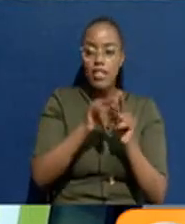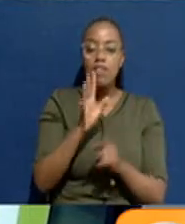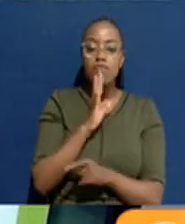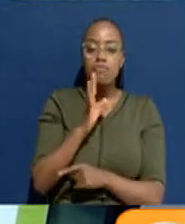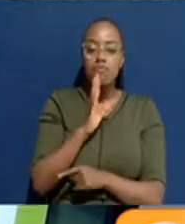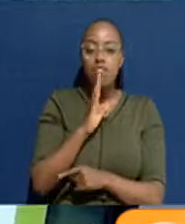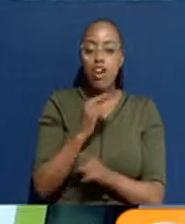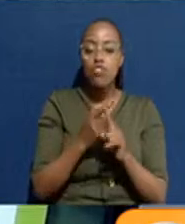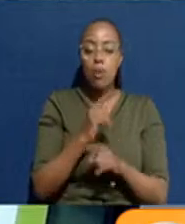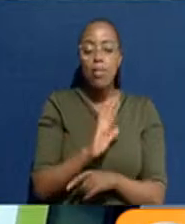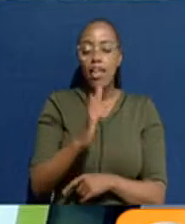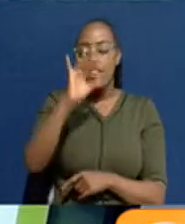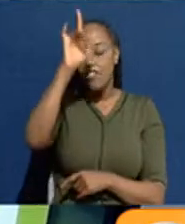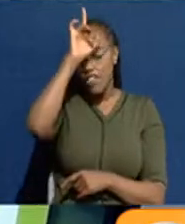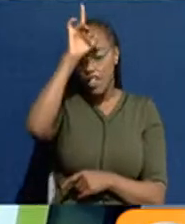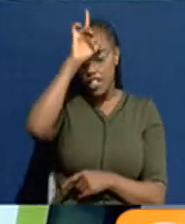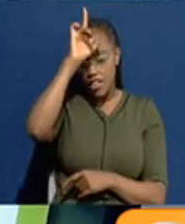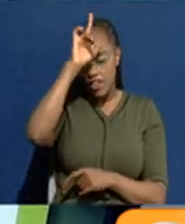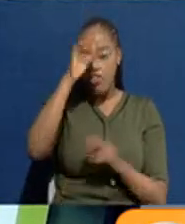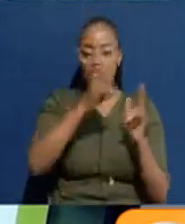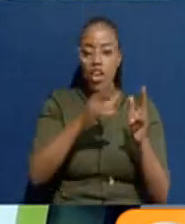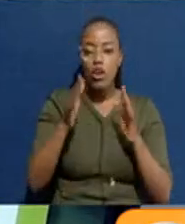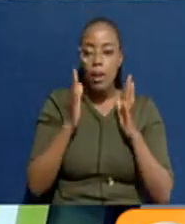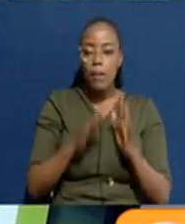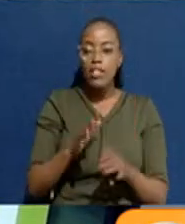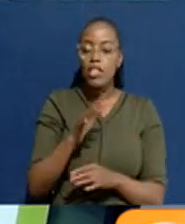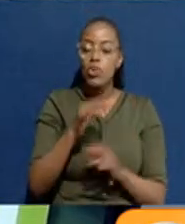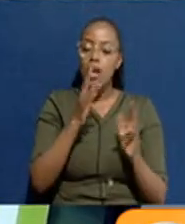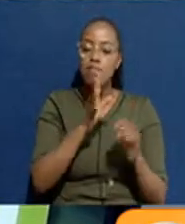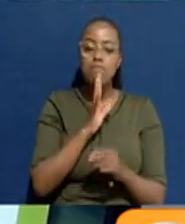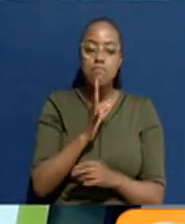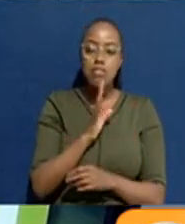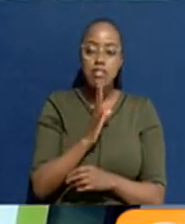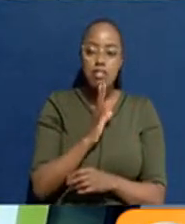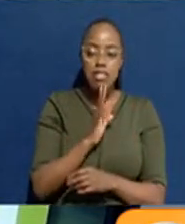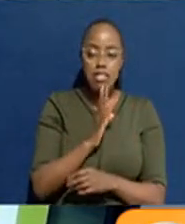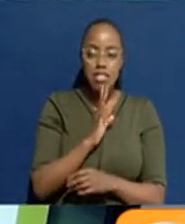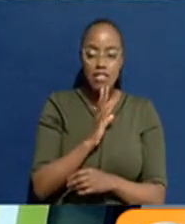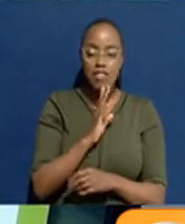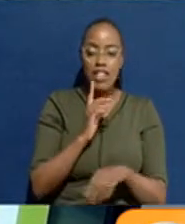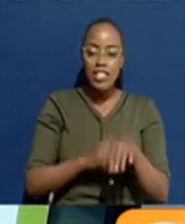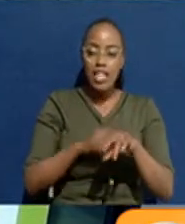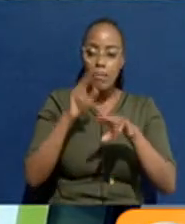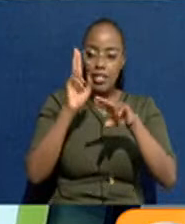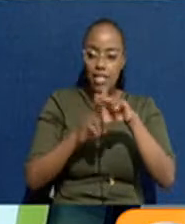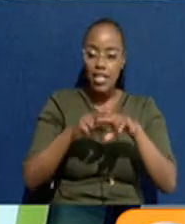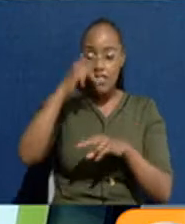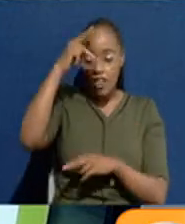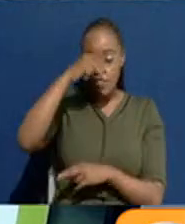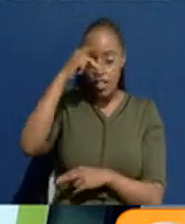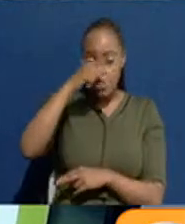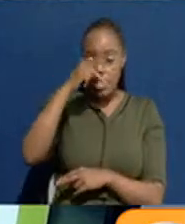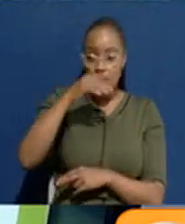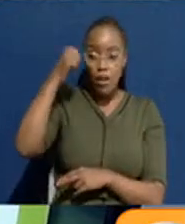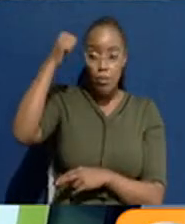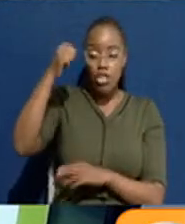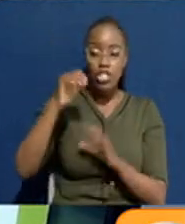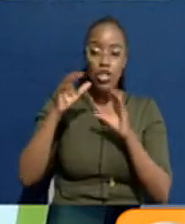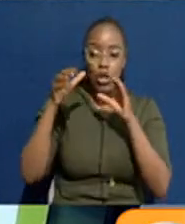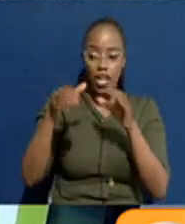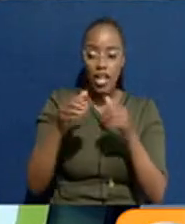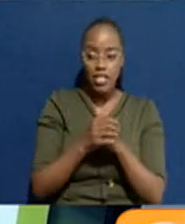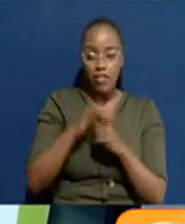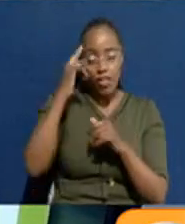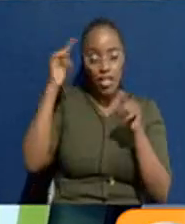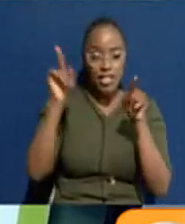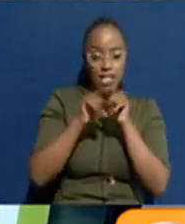bush. I speak for the common man. You are not speaking for the common man. When I sit in a philosophical, theoretical class, I